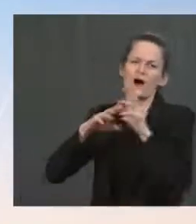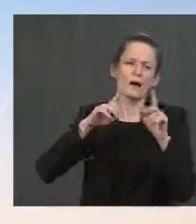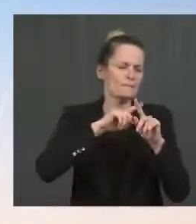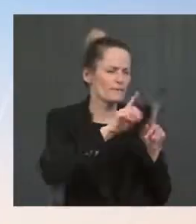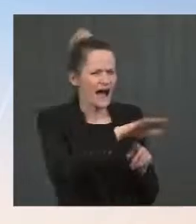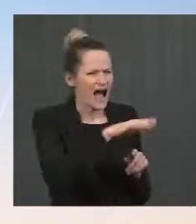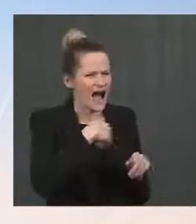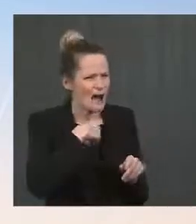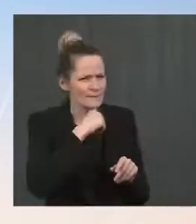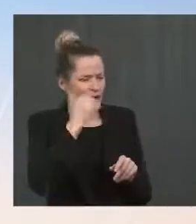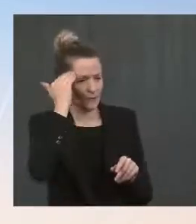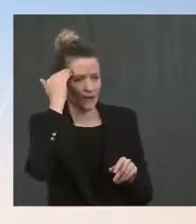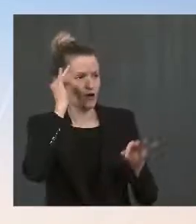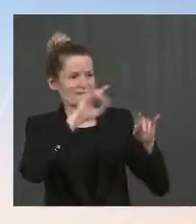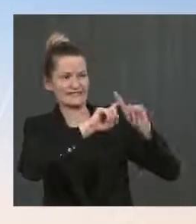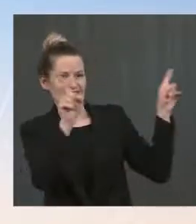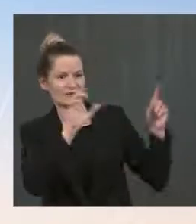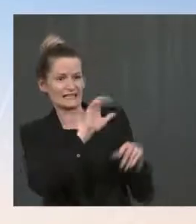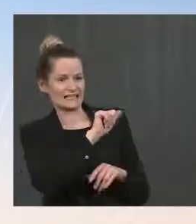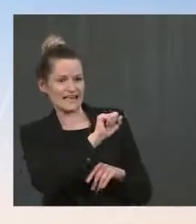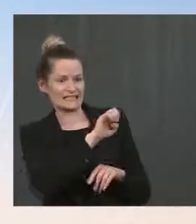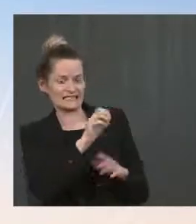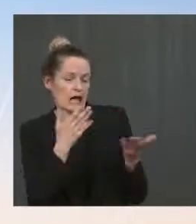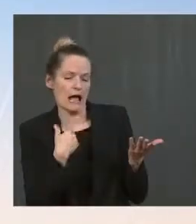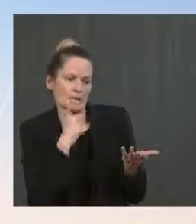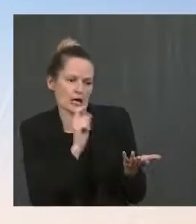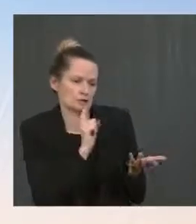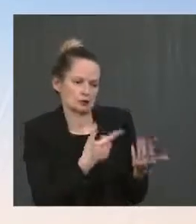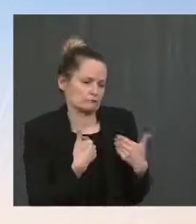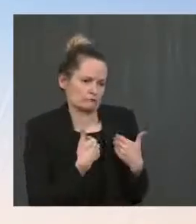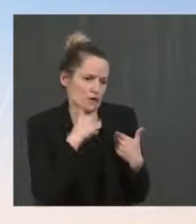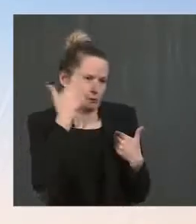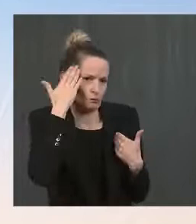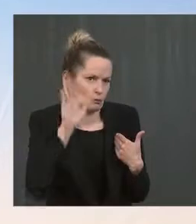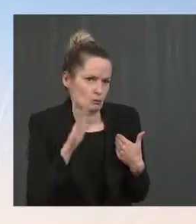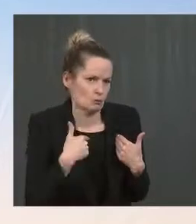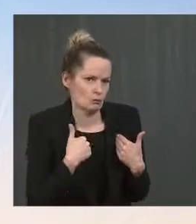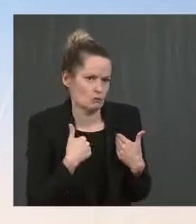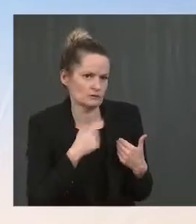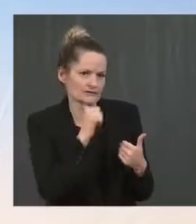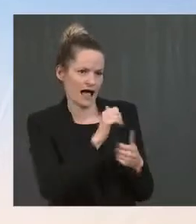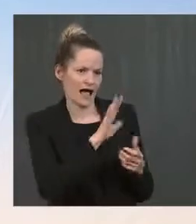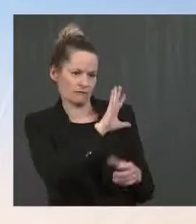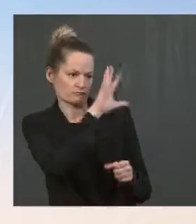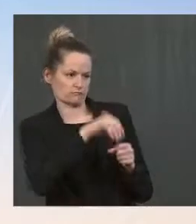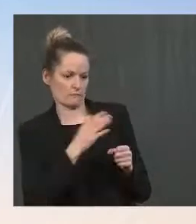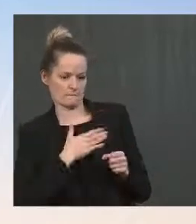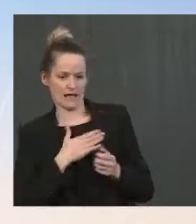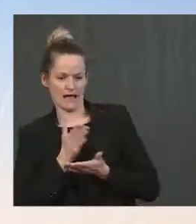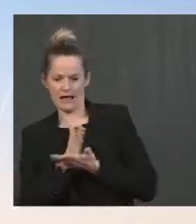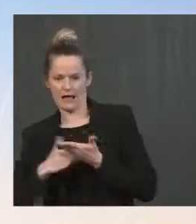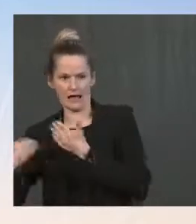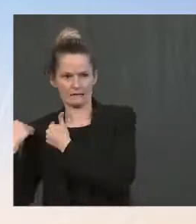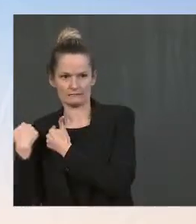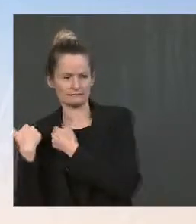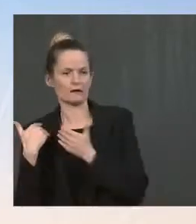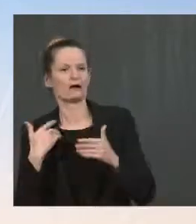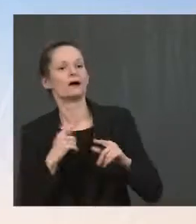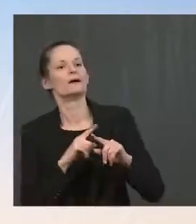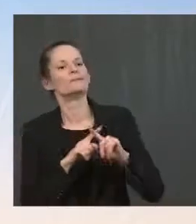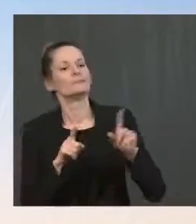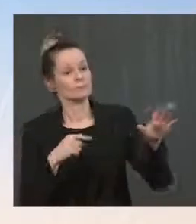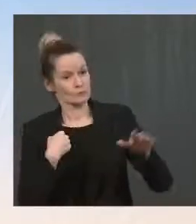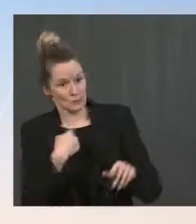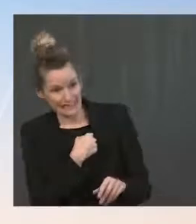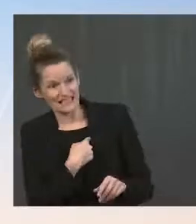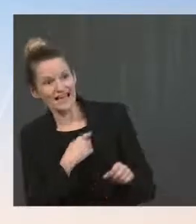be, but I'm not aware of it. Okay, that's sort of outside of our jurisdiction. The only time we ever get engaged in this is if the Department of Justice